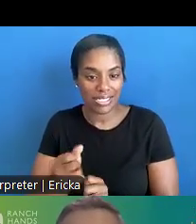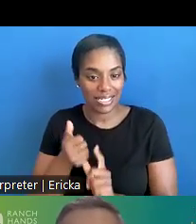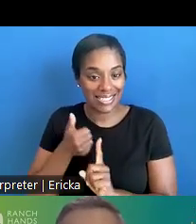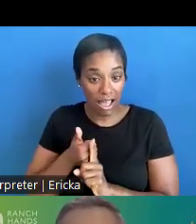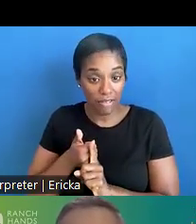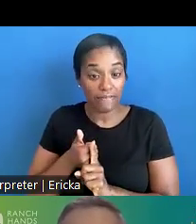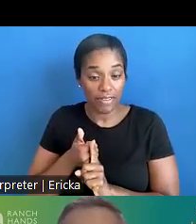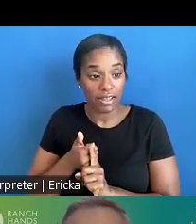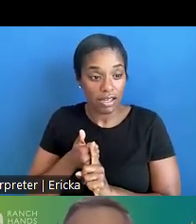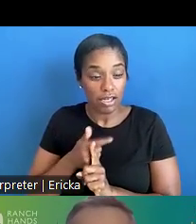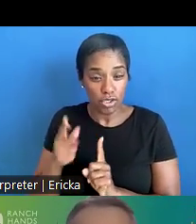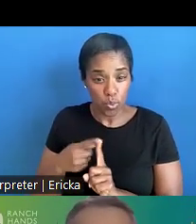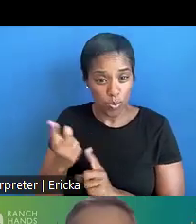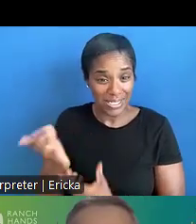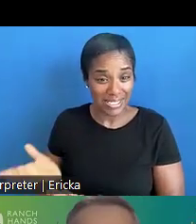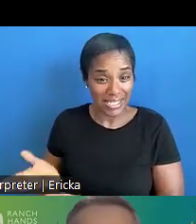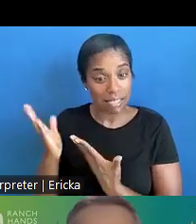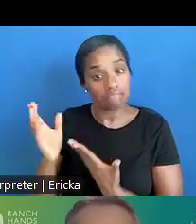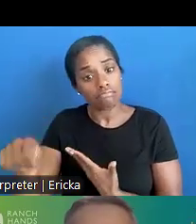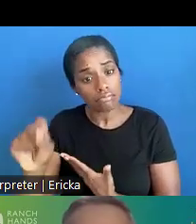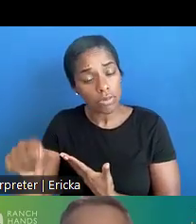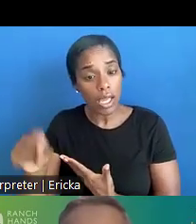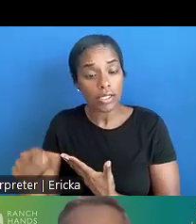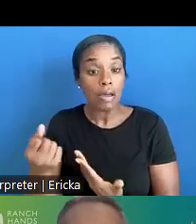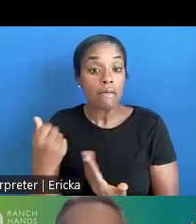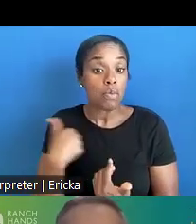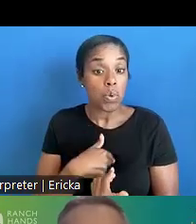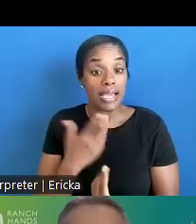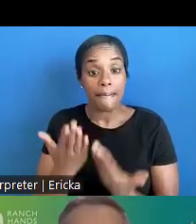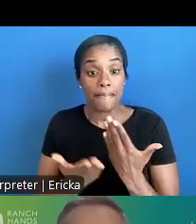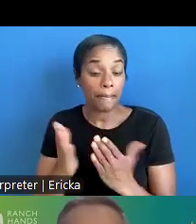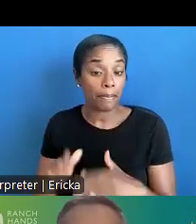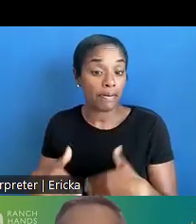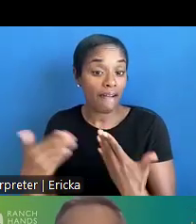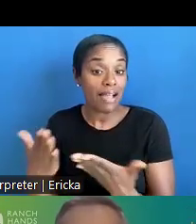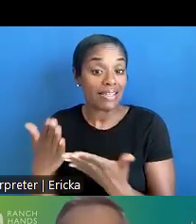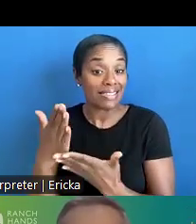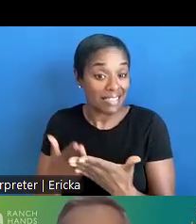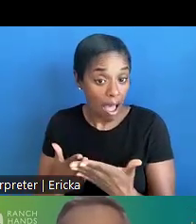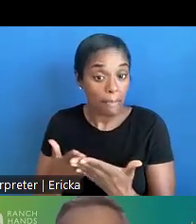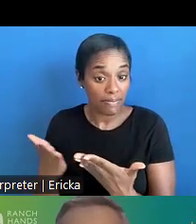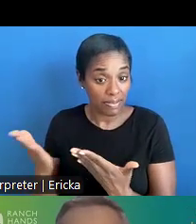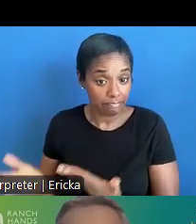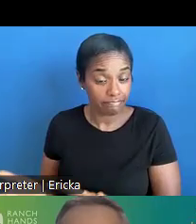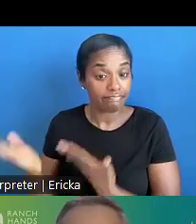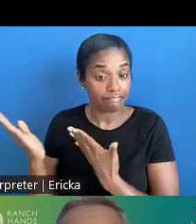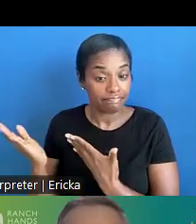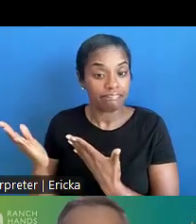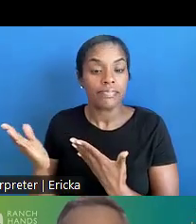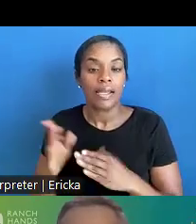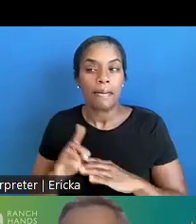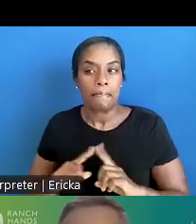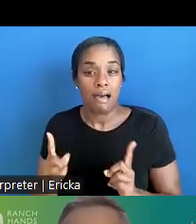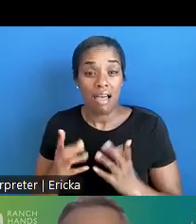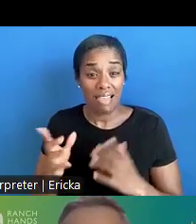look at these things, yes, it's within our purview to maybe provide some of these elements on the pyramid, but a lot of